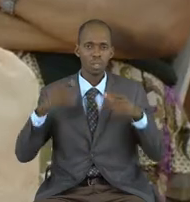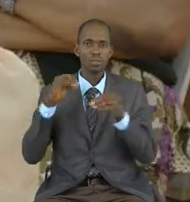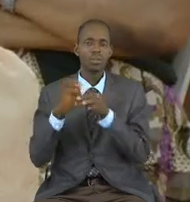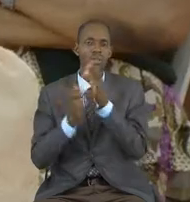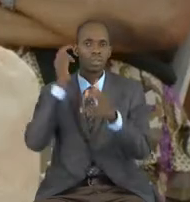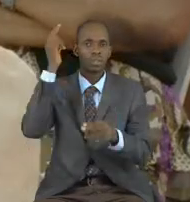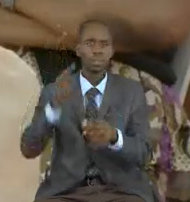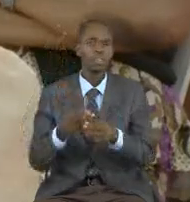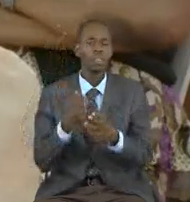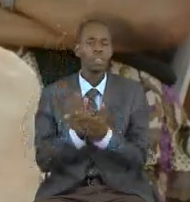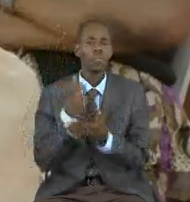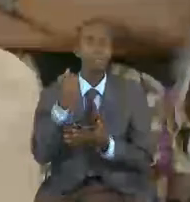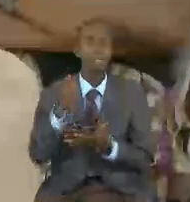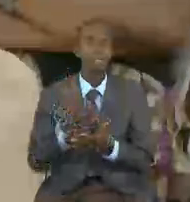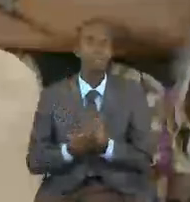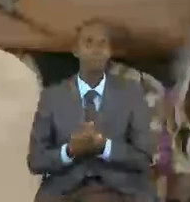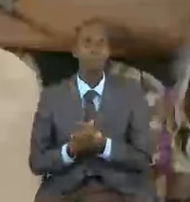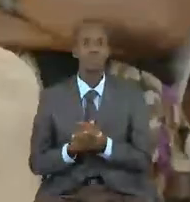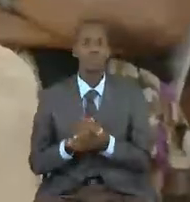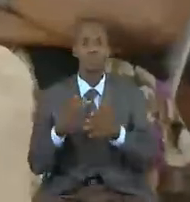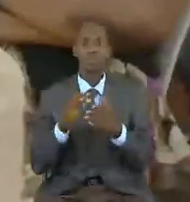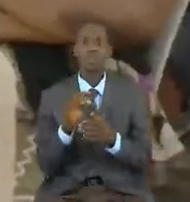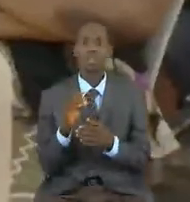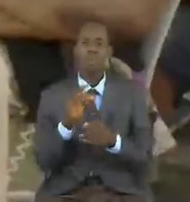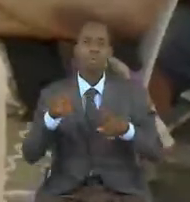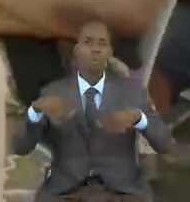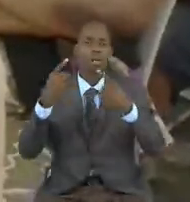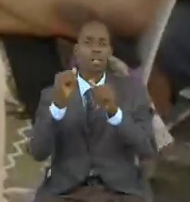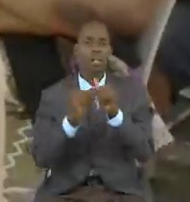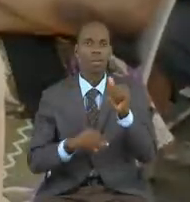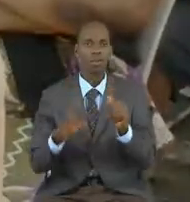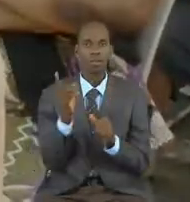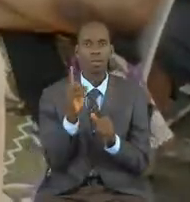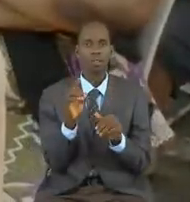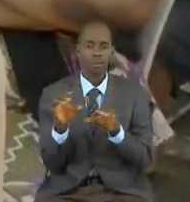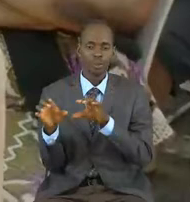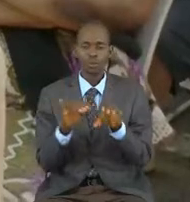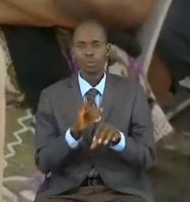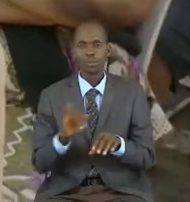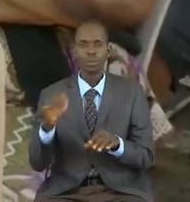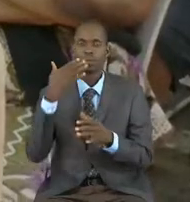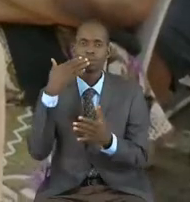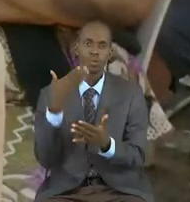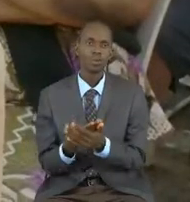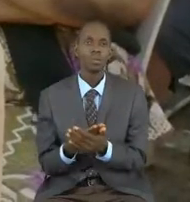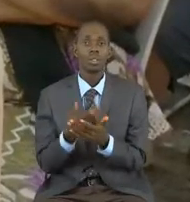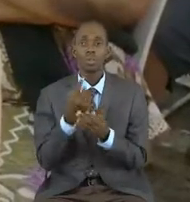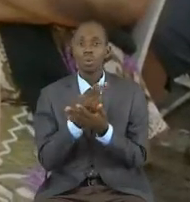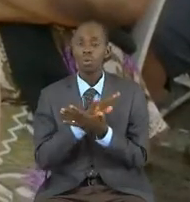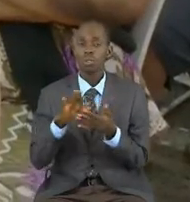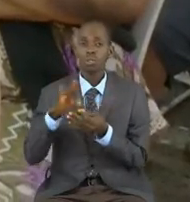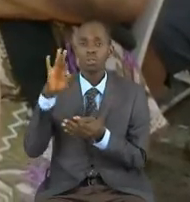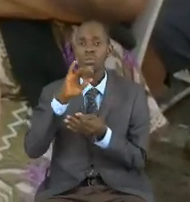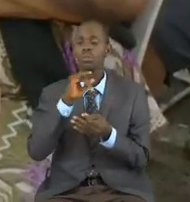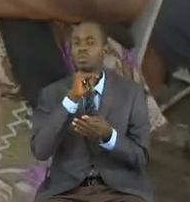Jesus' name. He went about doing good. The Holy Ghost did not